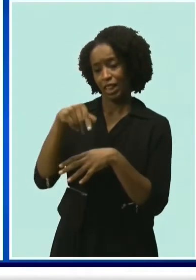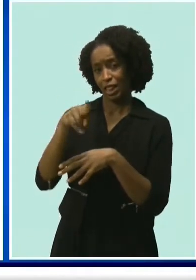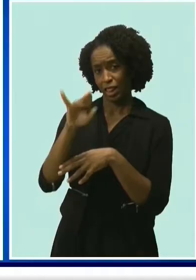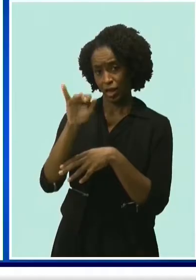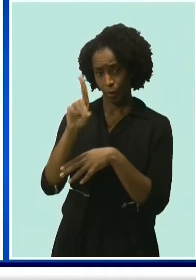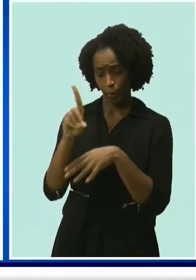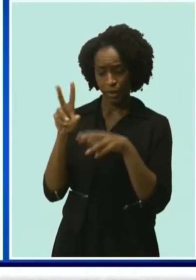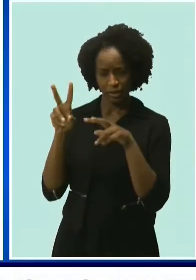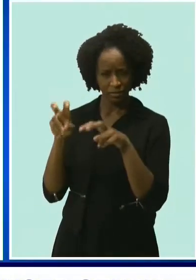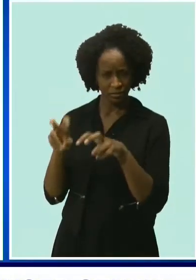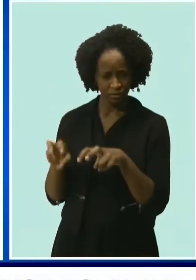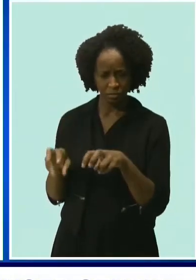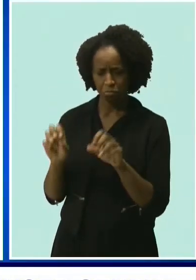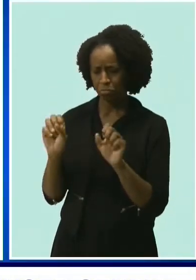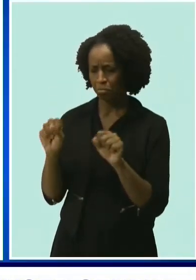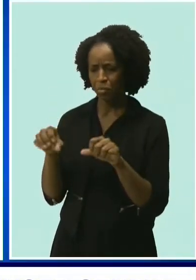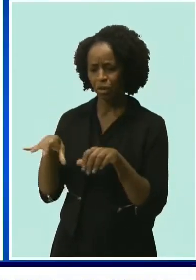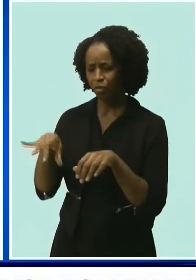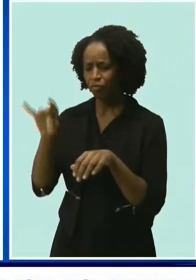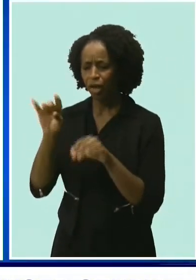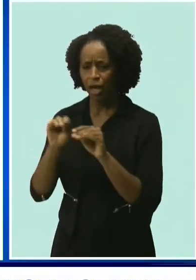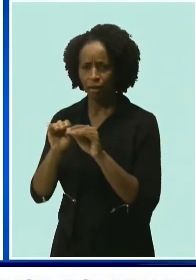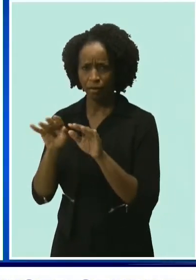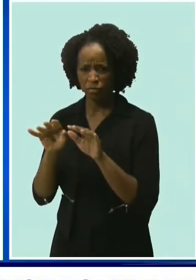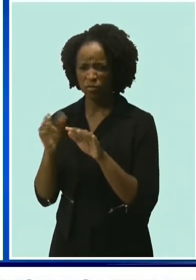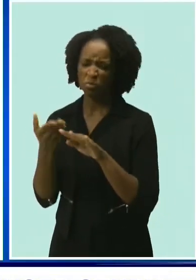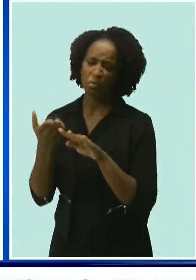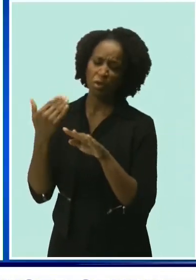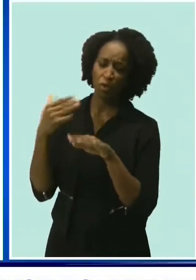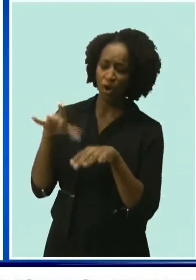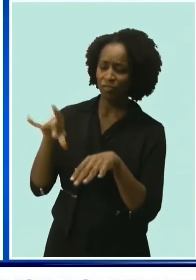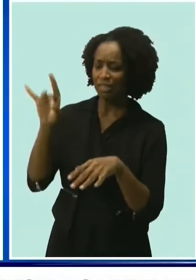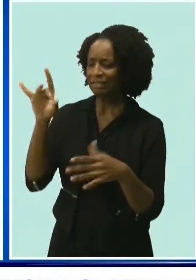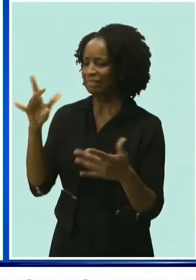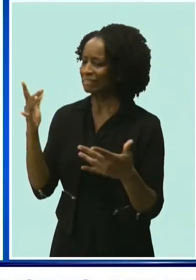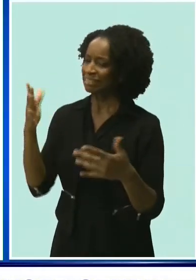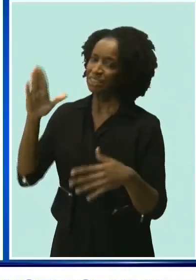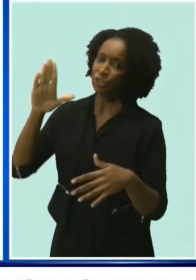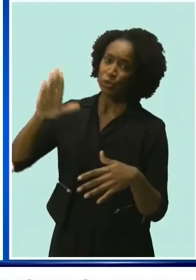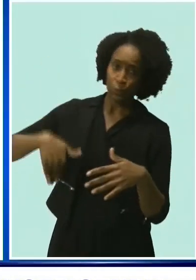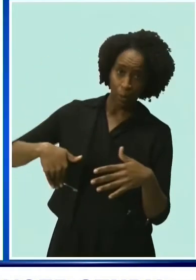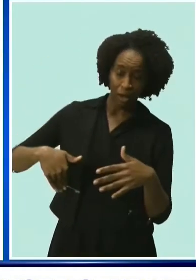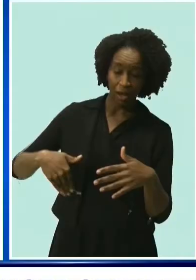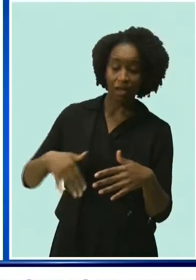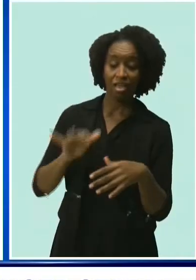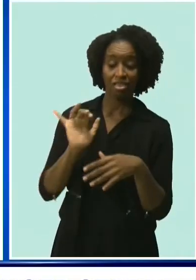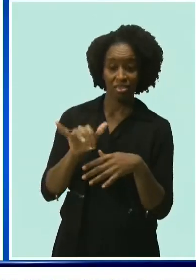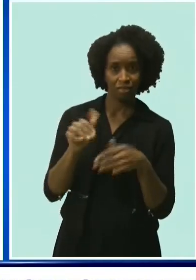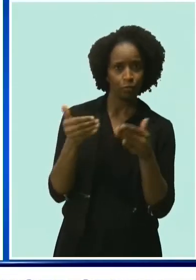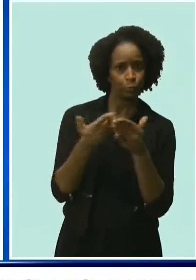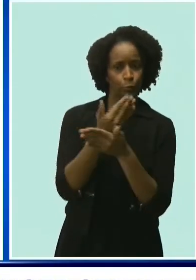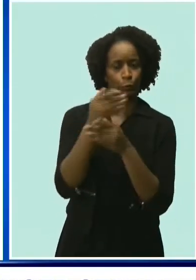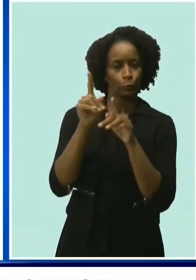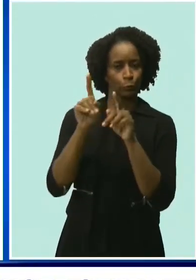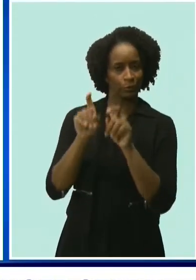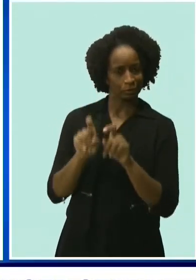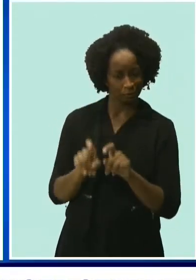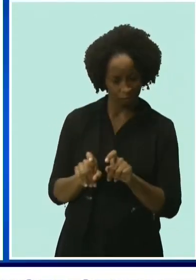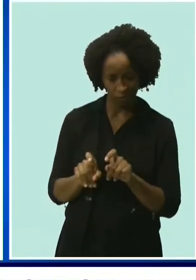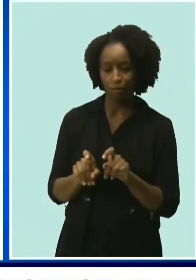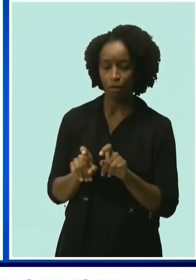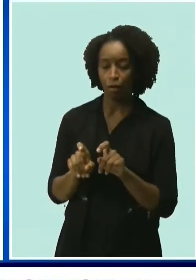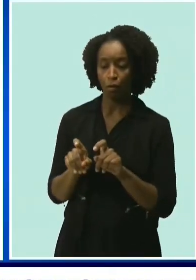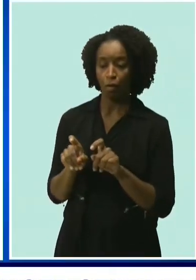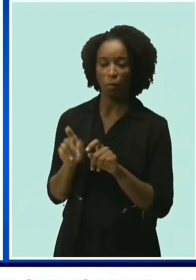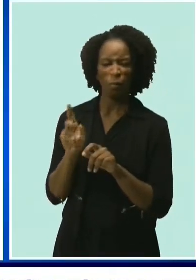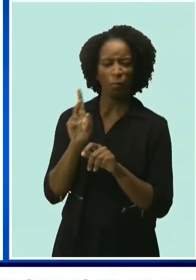prostate cancer something like 3 years earlier than previously. And as I said, if you get to a much earlier stage,